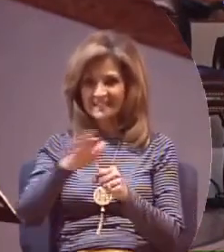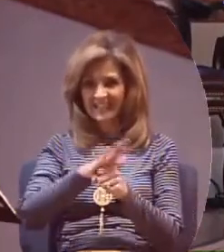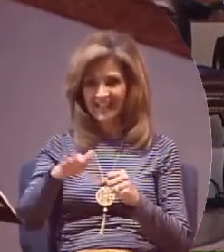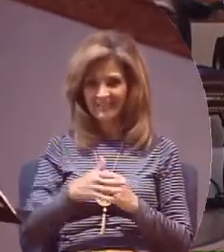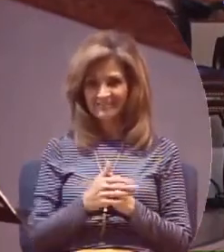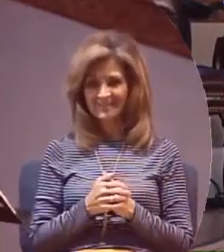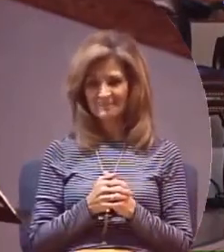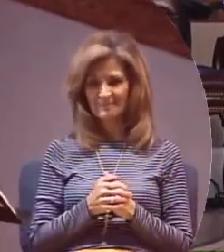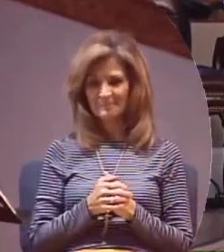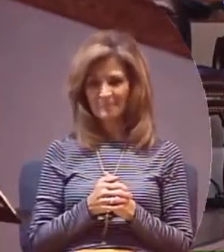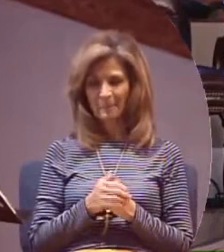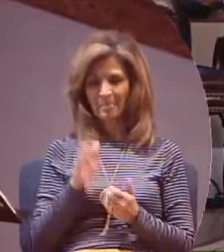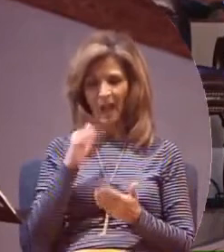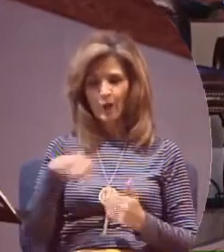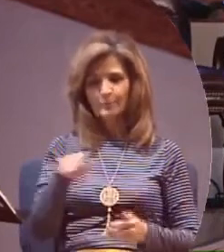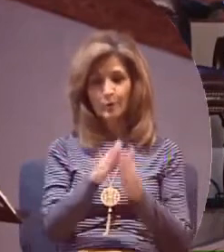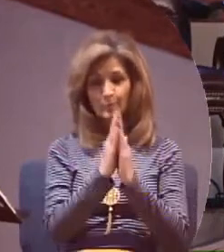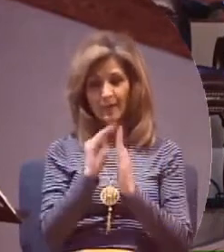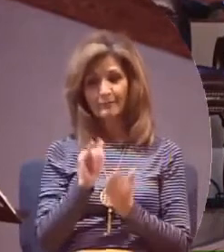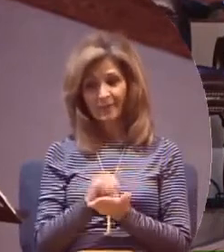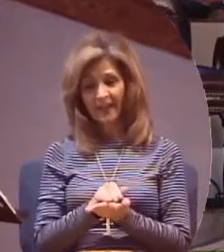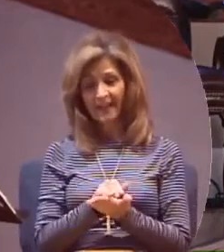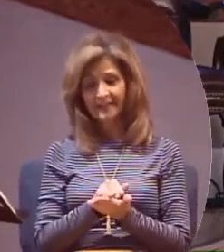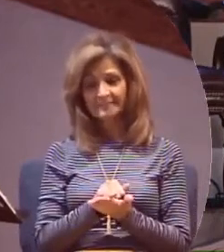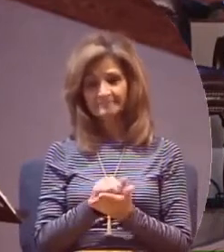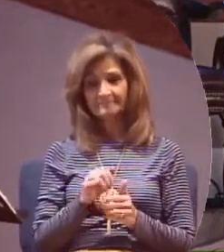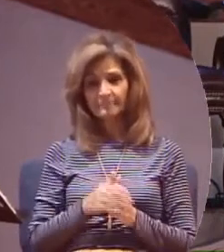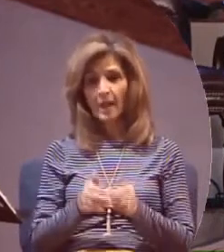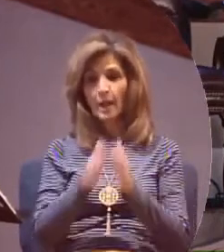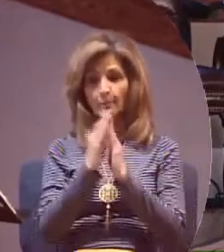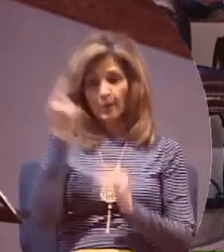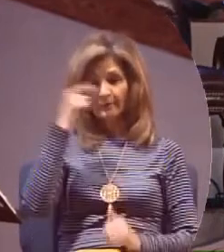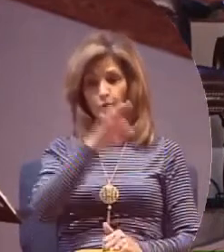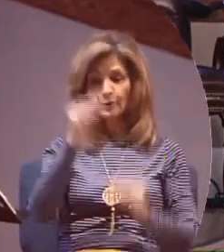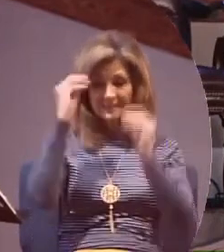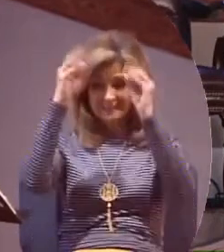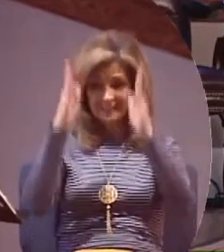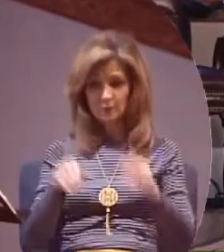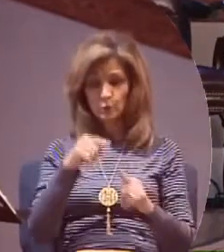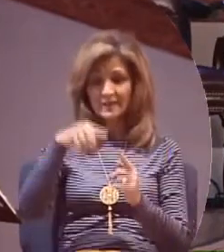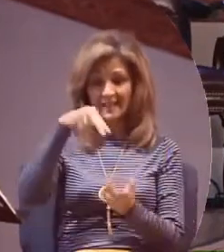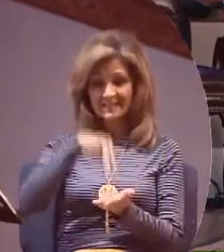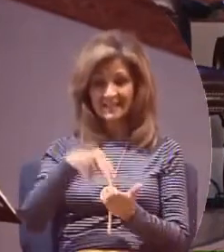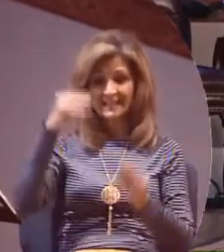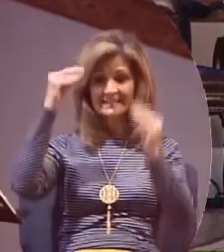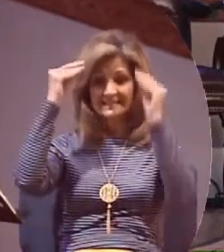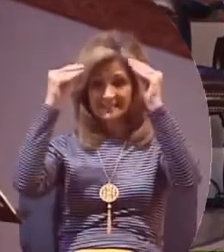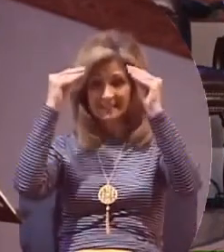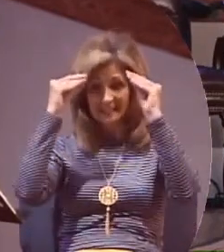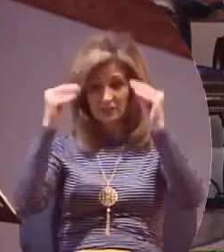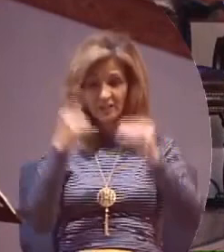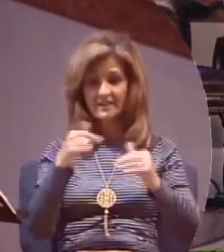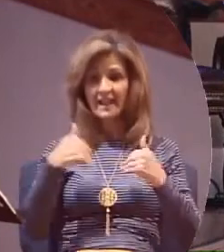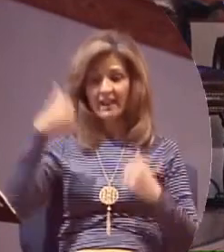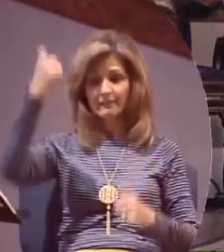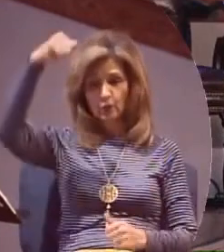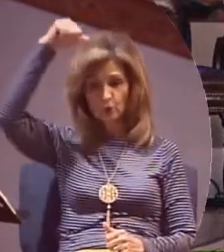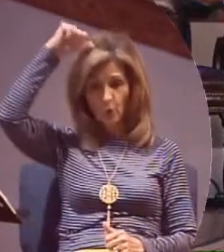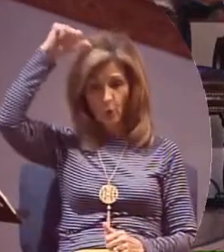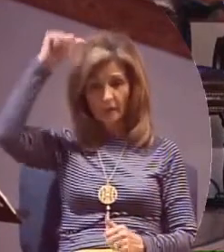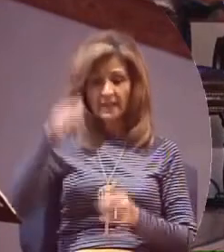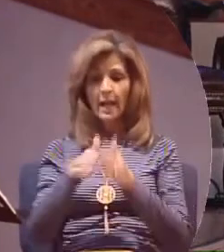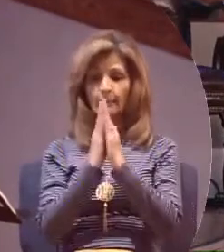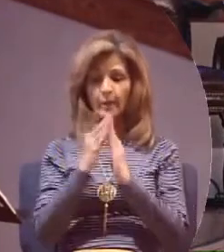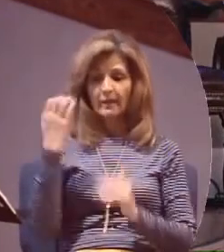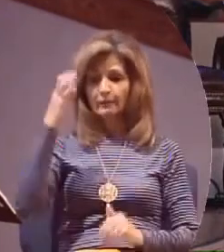friend. And I hope you'll pray for that. Hey, pray for your teacher when they stand to teach. They got unction, an anointing. Hey, pray